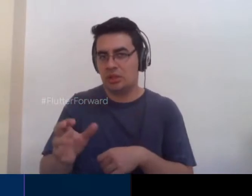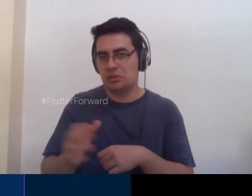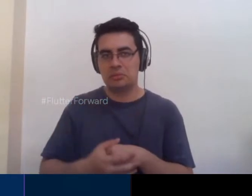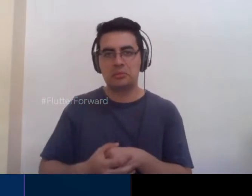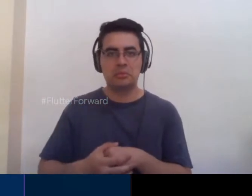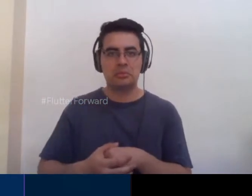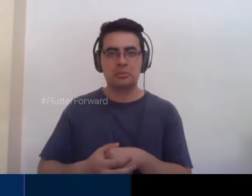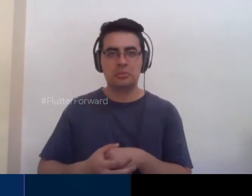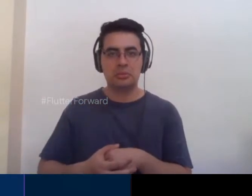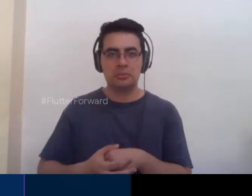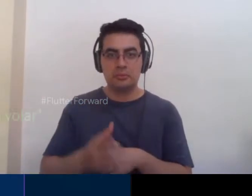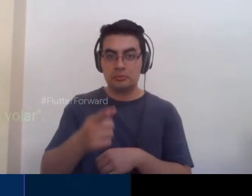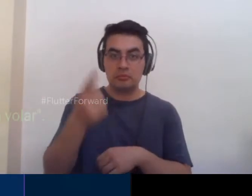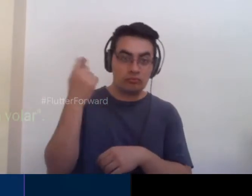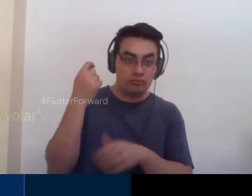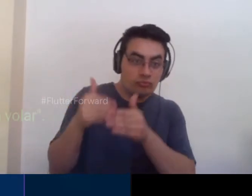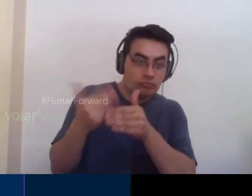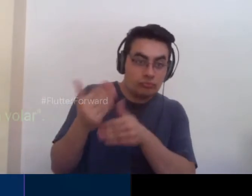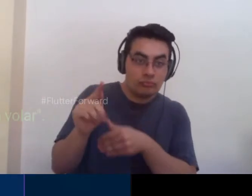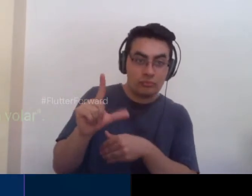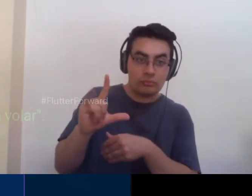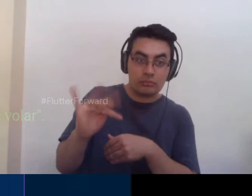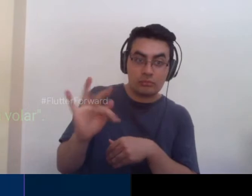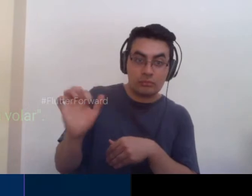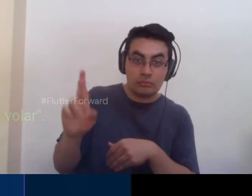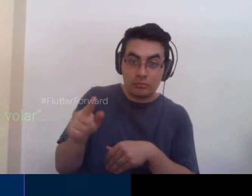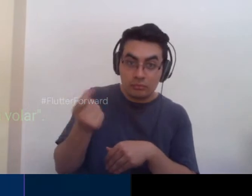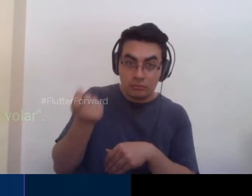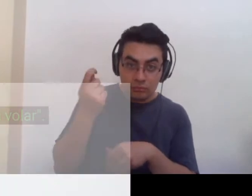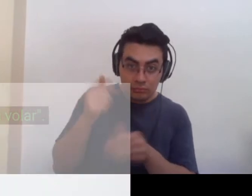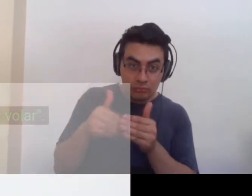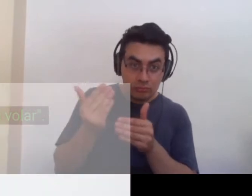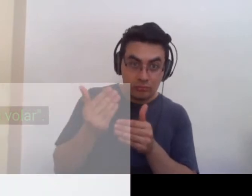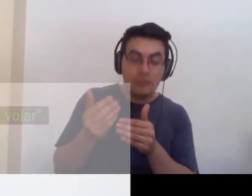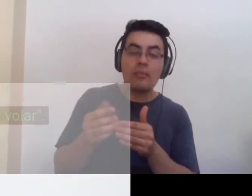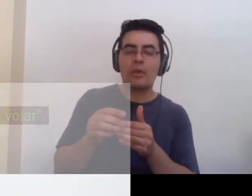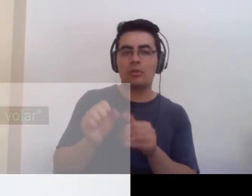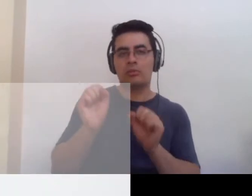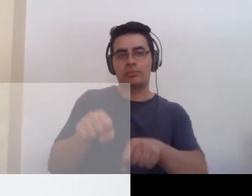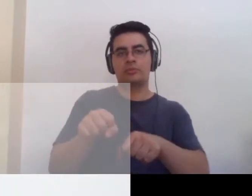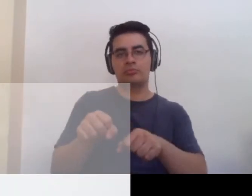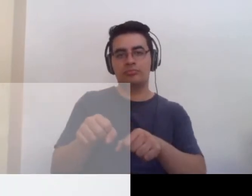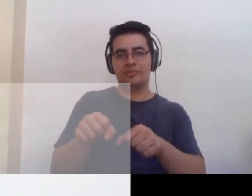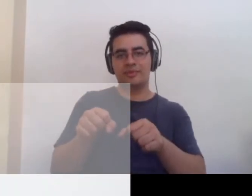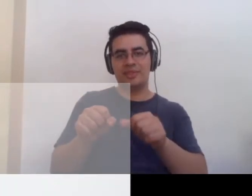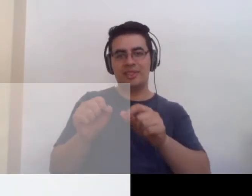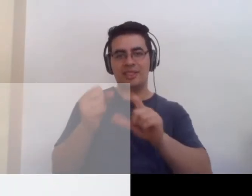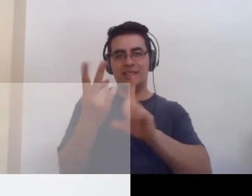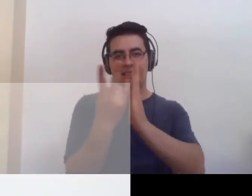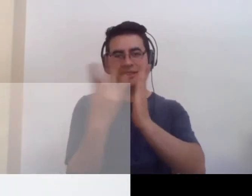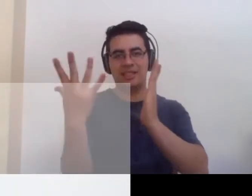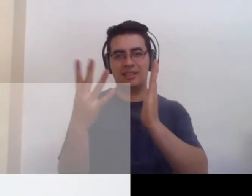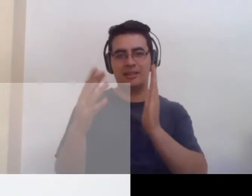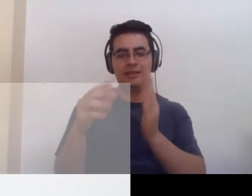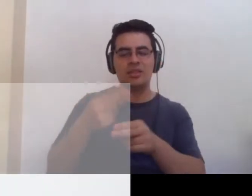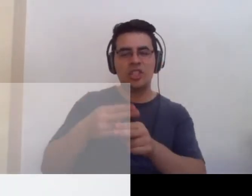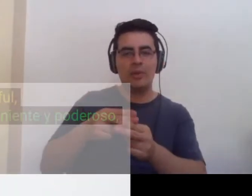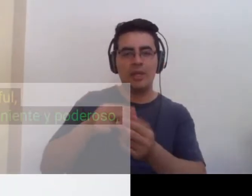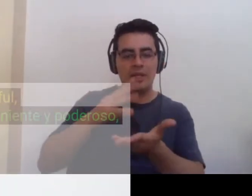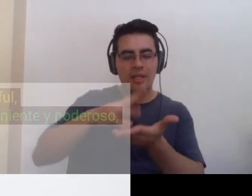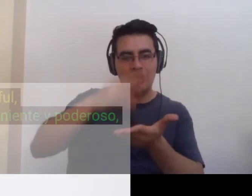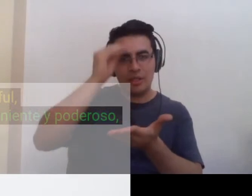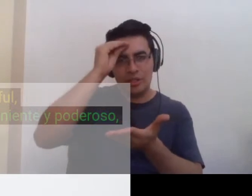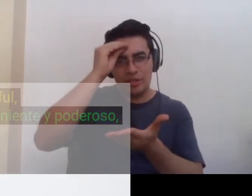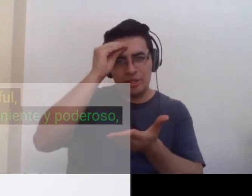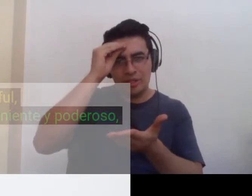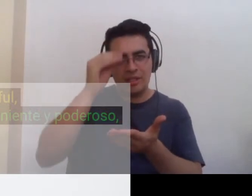If you're new to Flutter, we highly recommend the Learning to Fly series. So using the ready-made implicitly